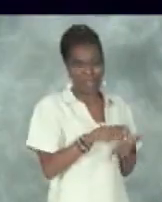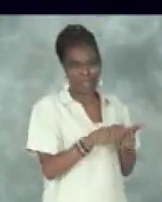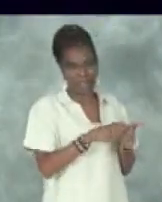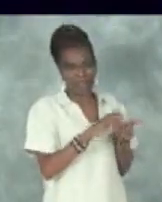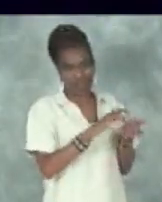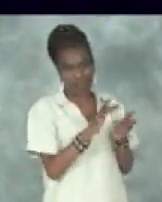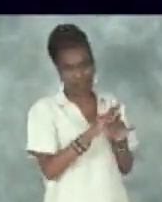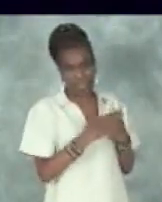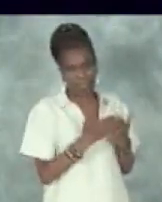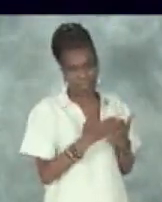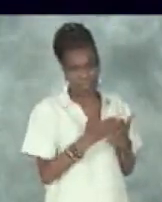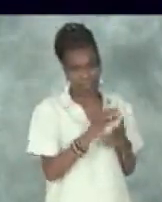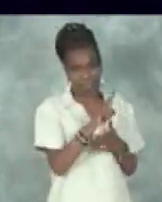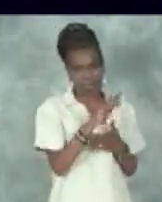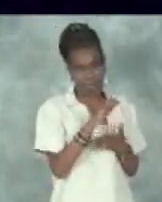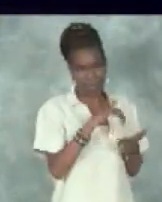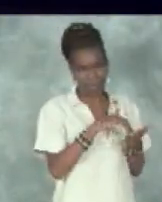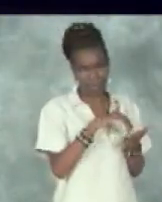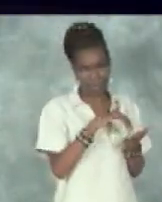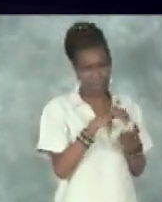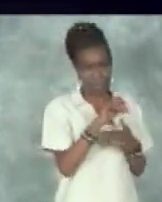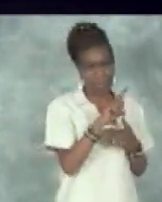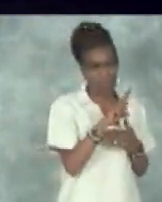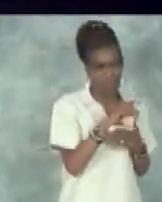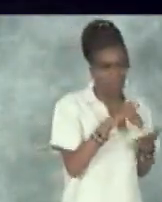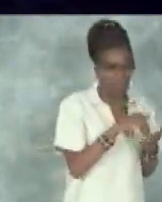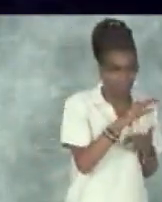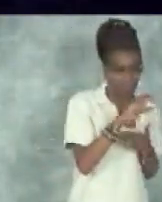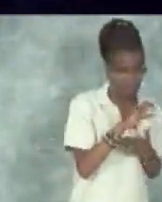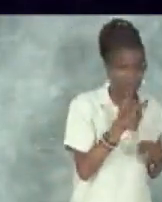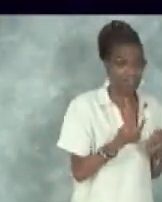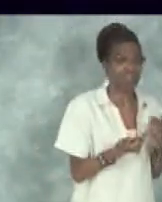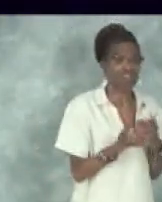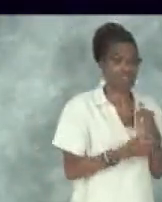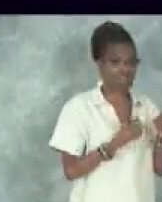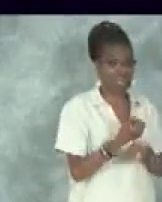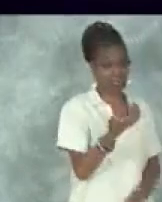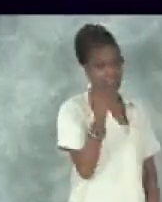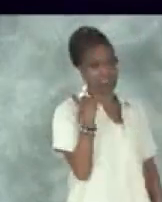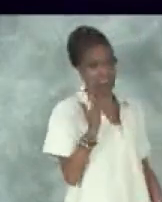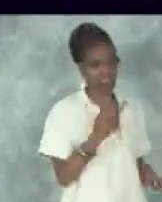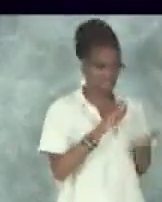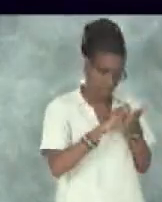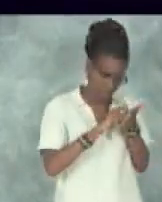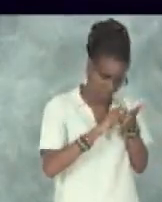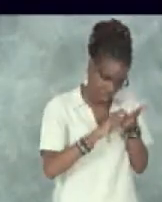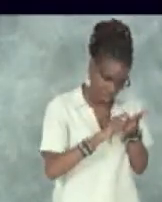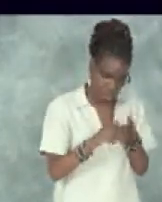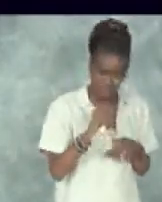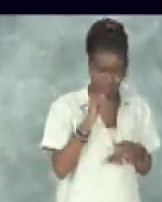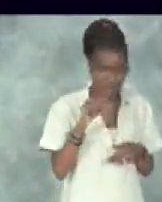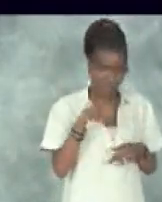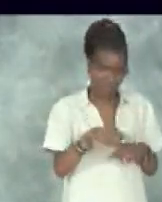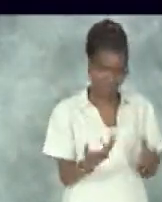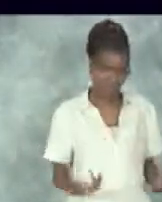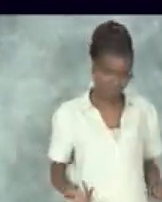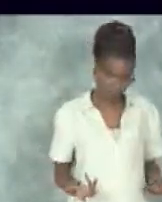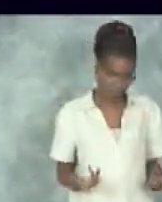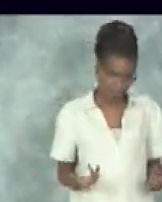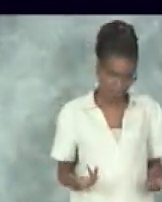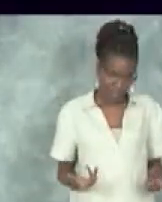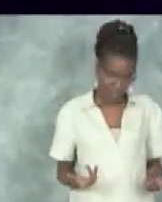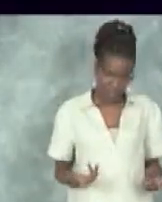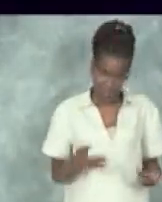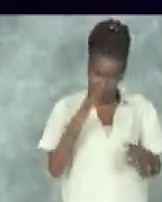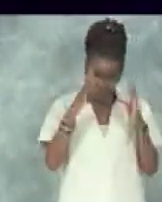that 1,500-year period. I got some questions. And I haven't been around for the 2,000 years that of the formation of the